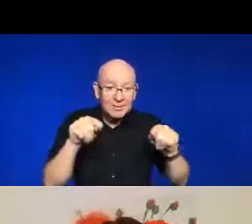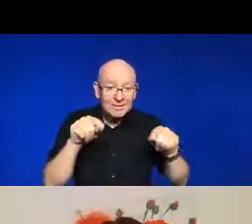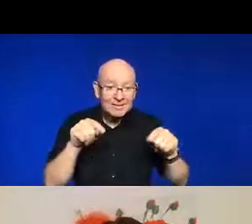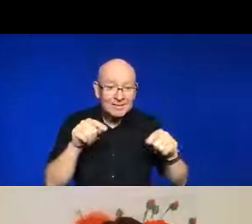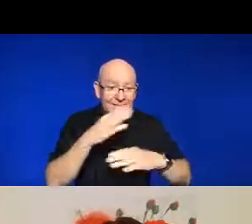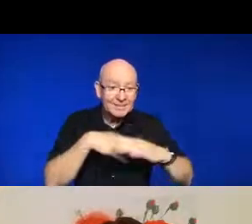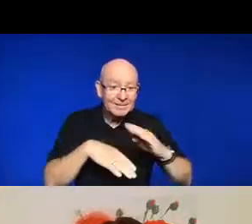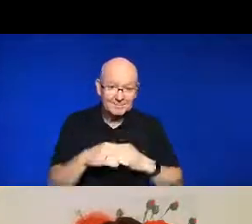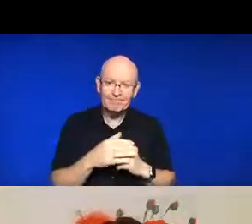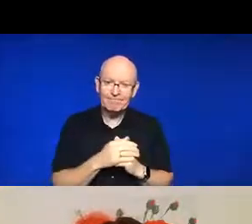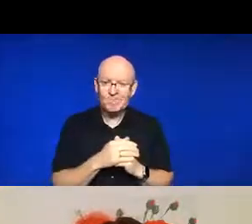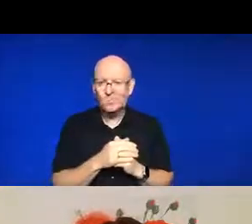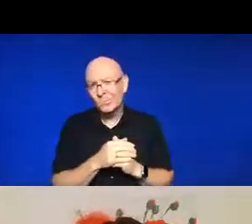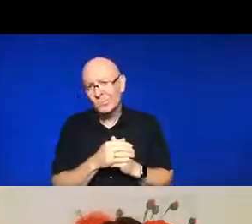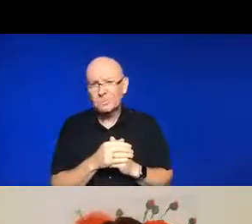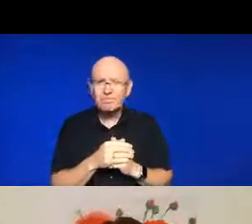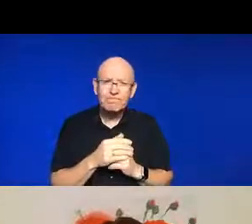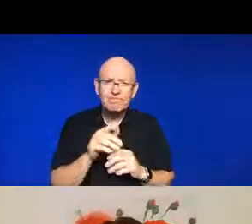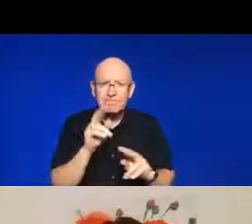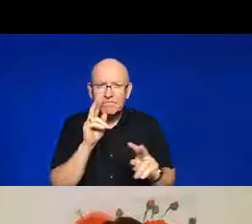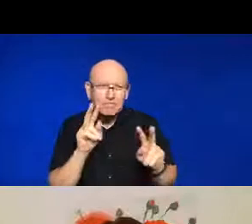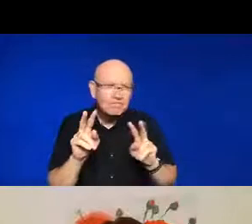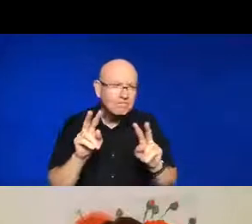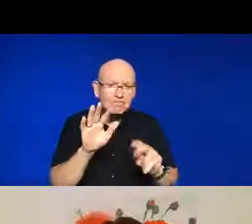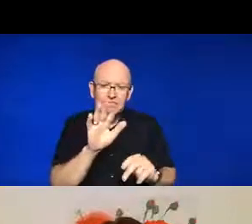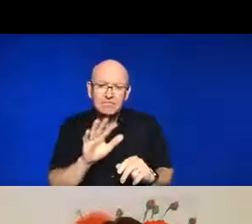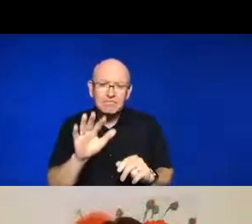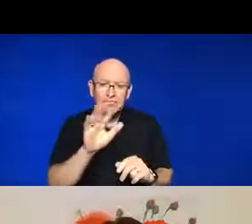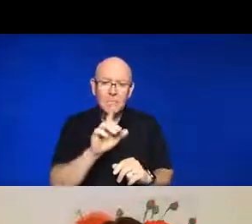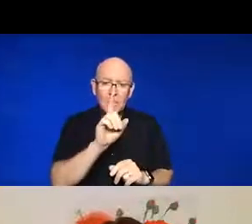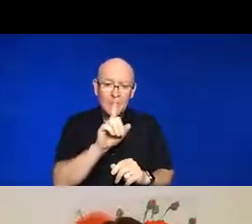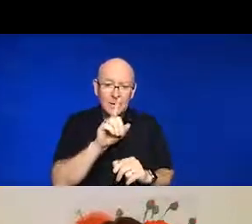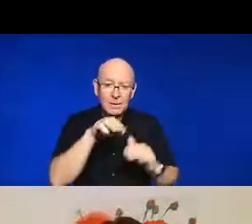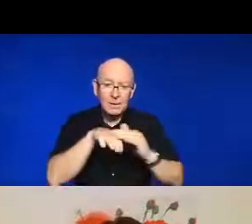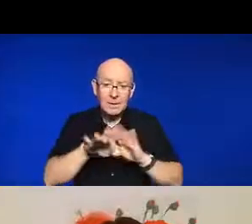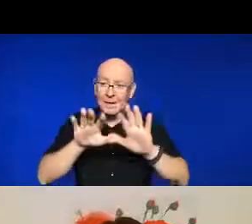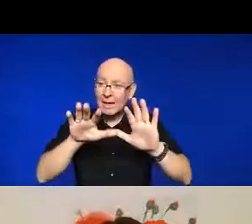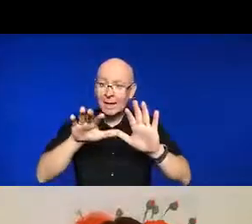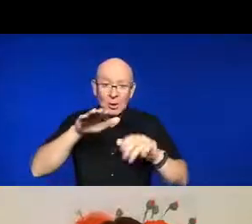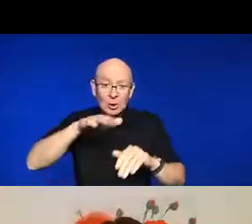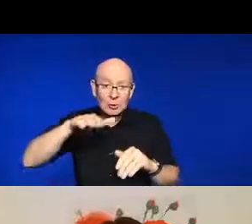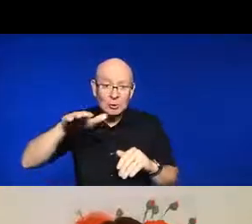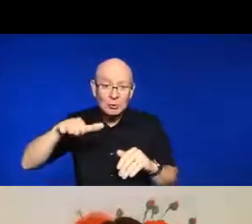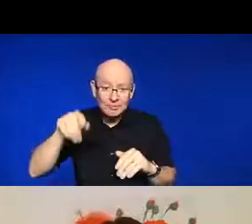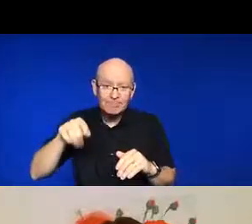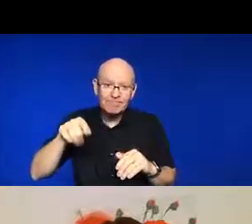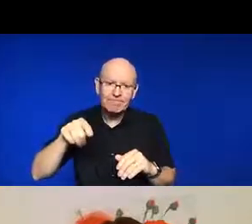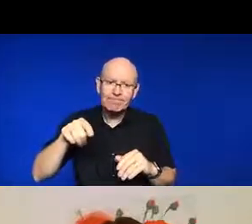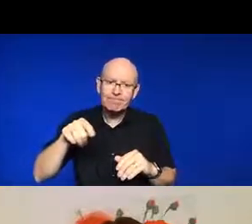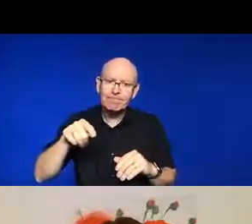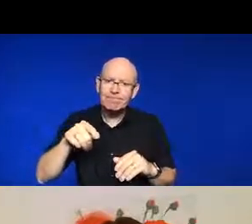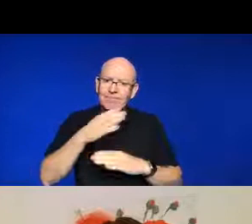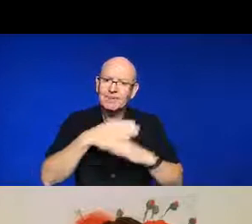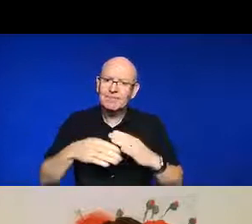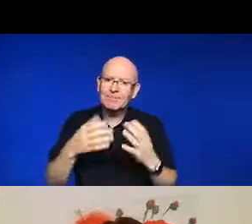are among the most excluded from education even before the pandemic. And certainly the pandemic has made their situation even